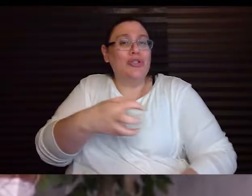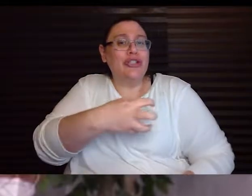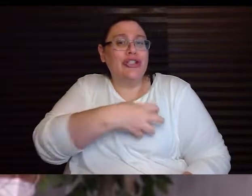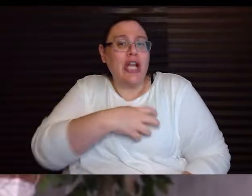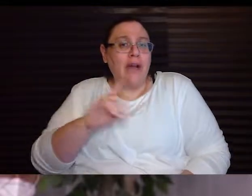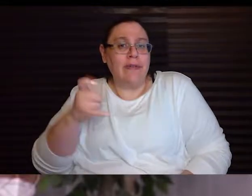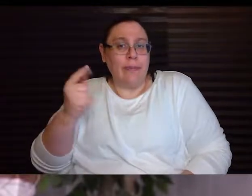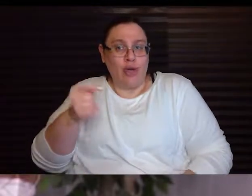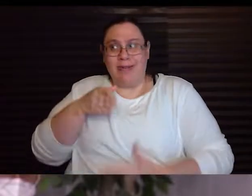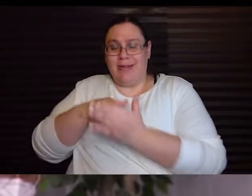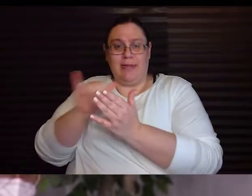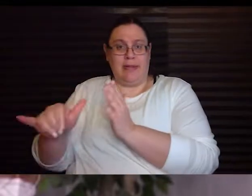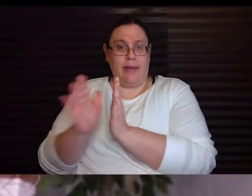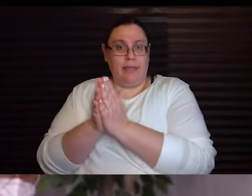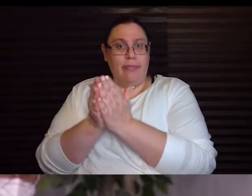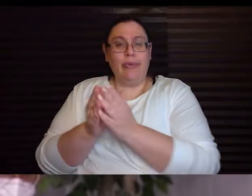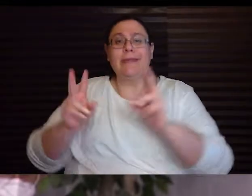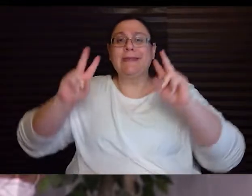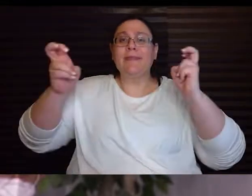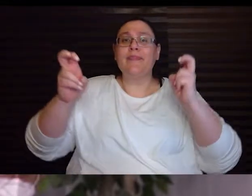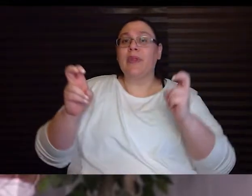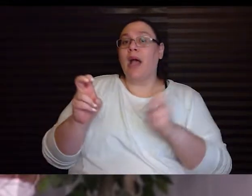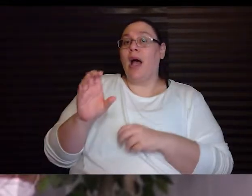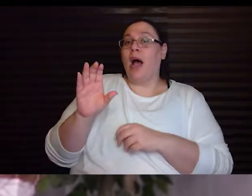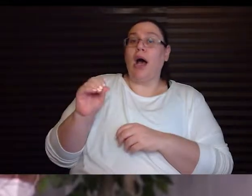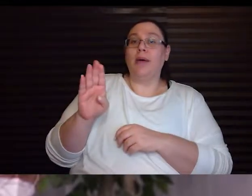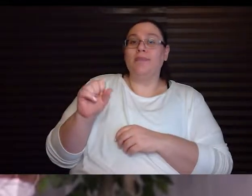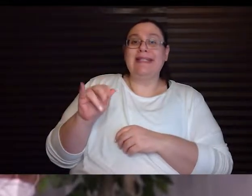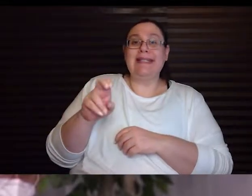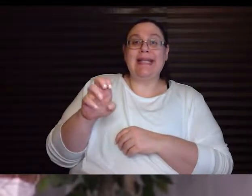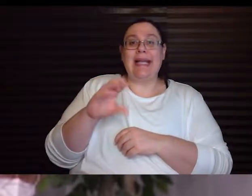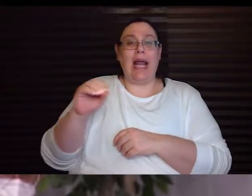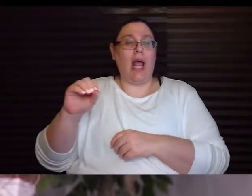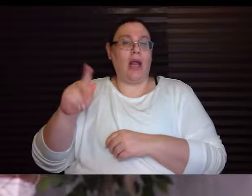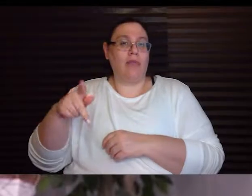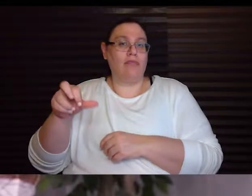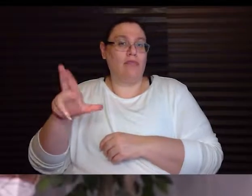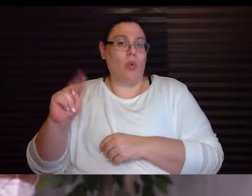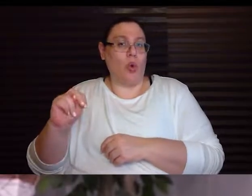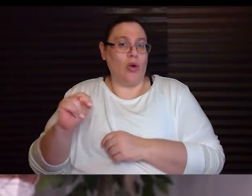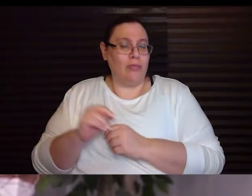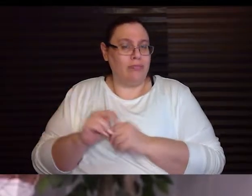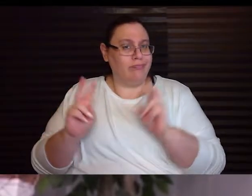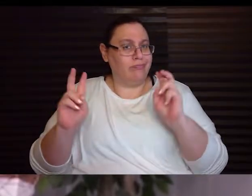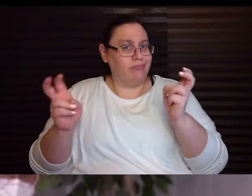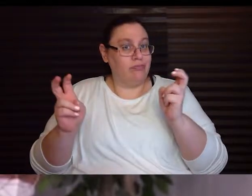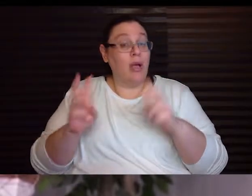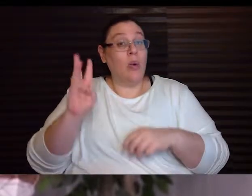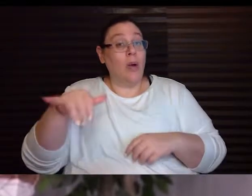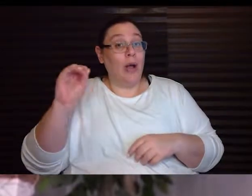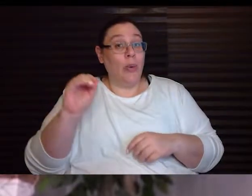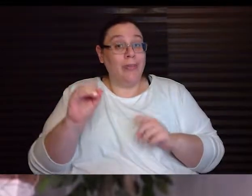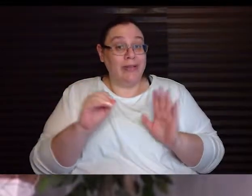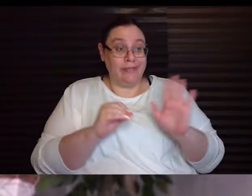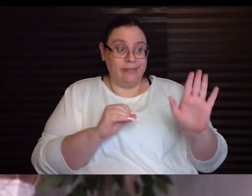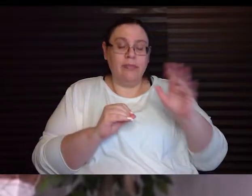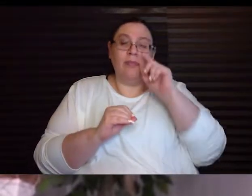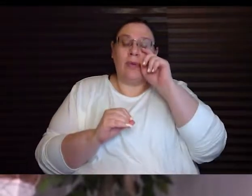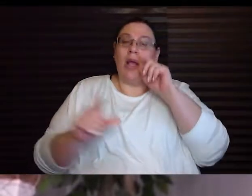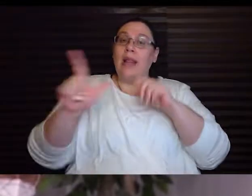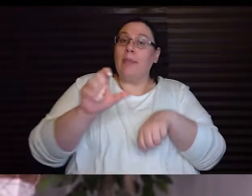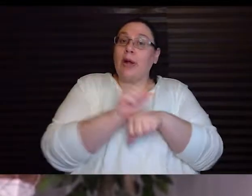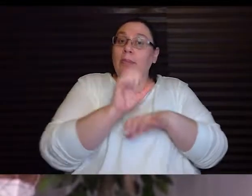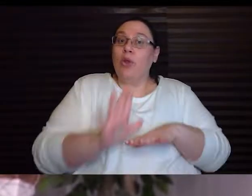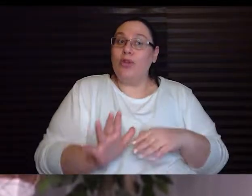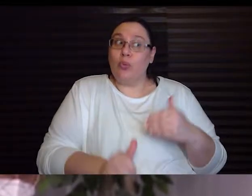sheriff's department against this book, calling it obscene and pornographic. In Wyoming,